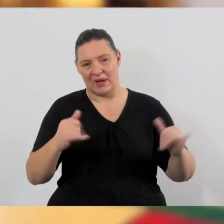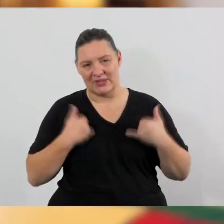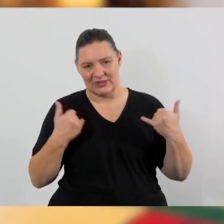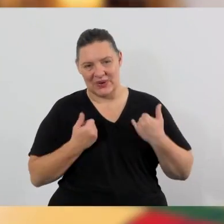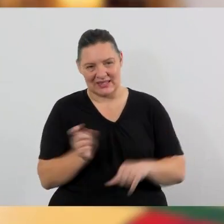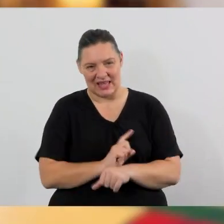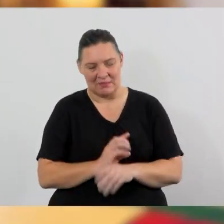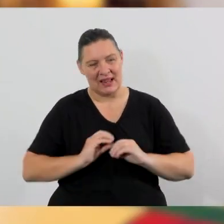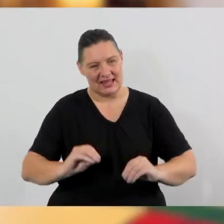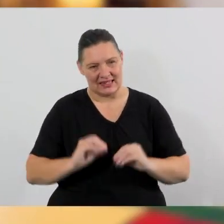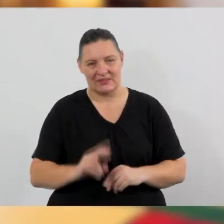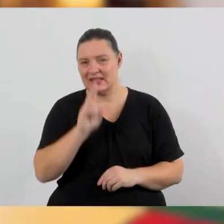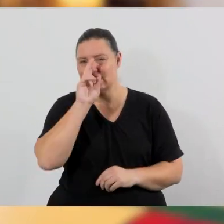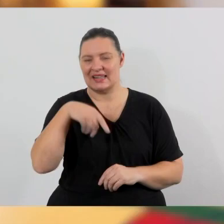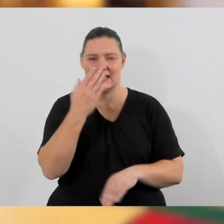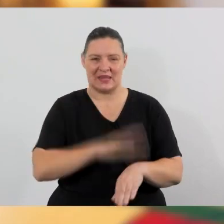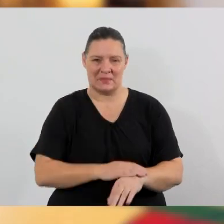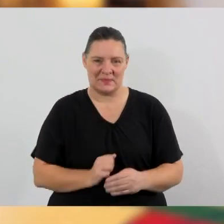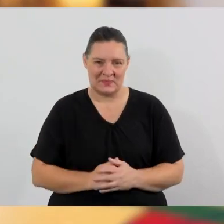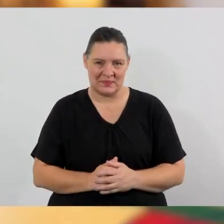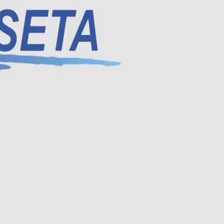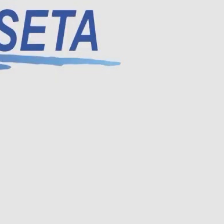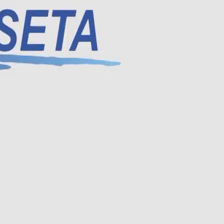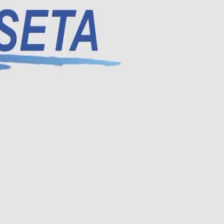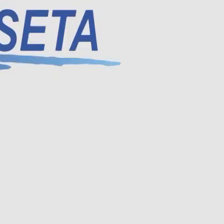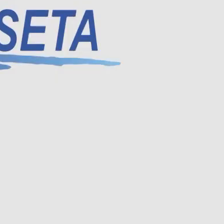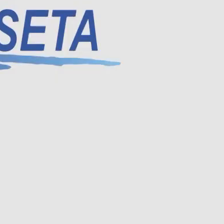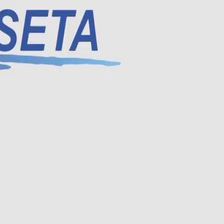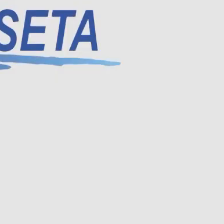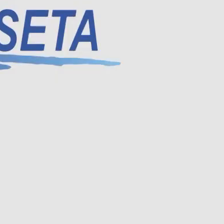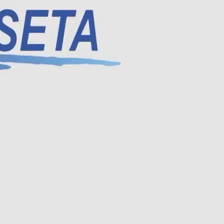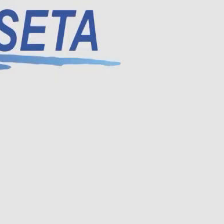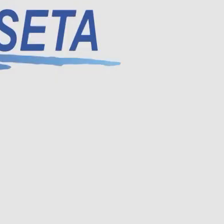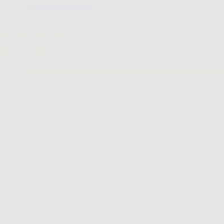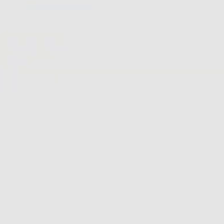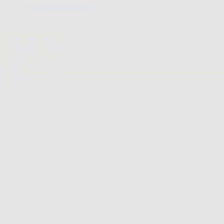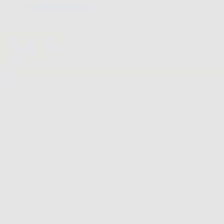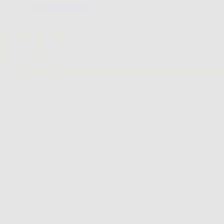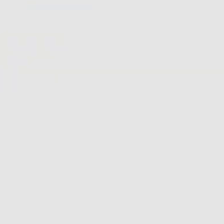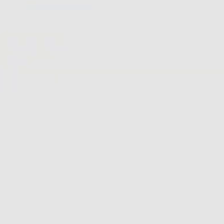lovely time during this lesson, and I'll see you next time.